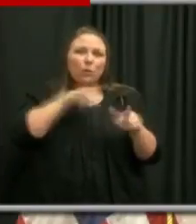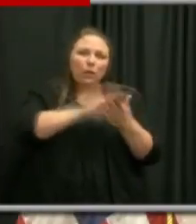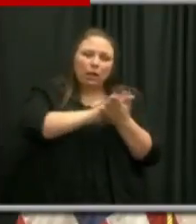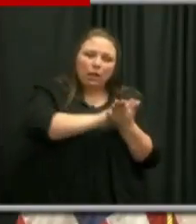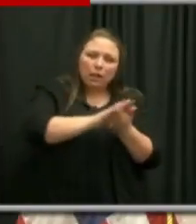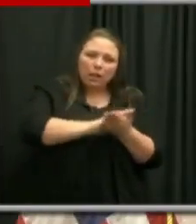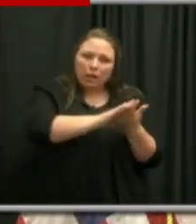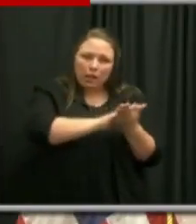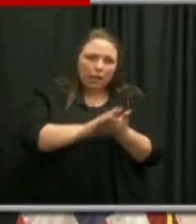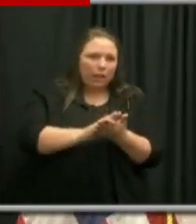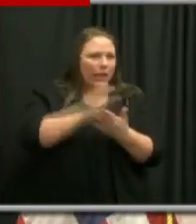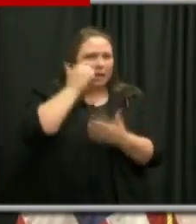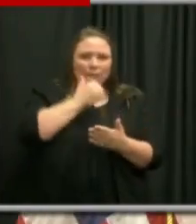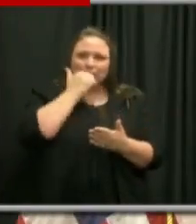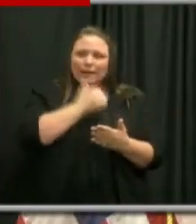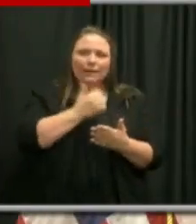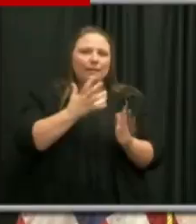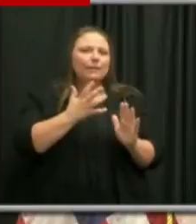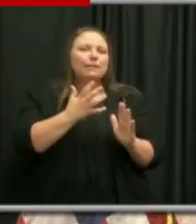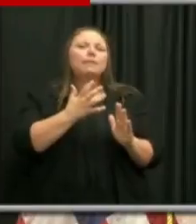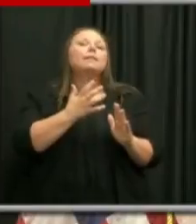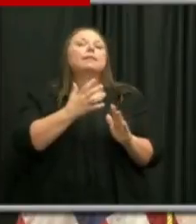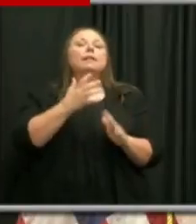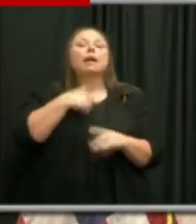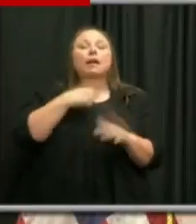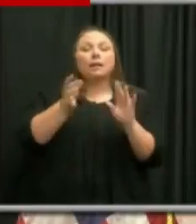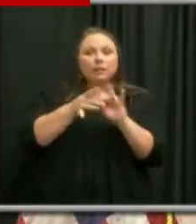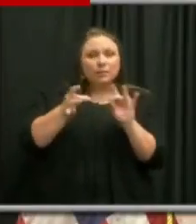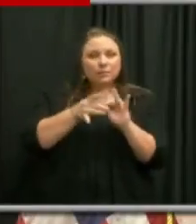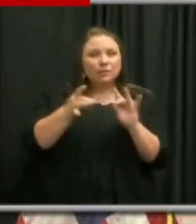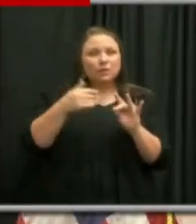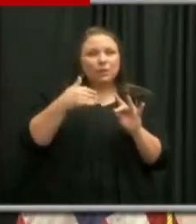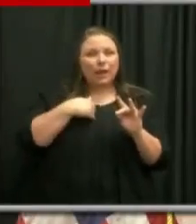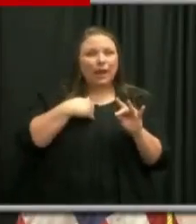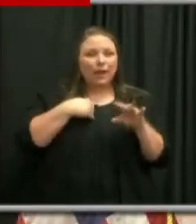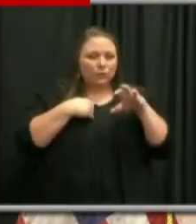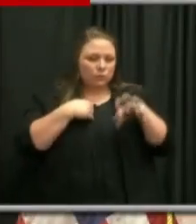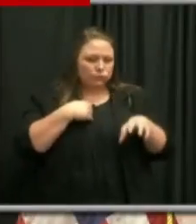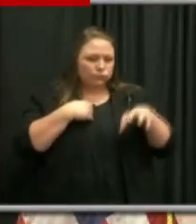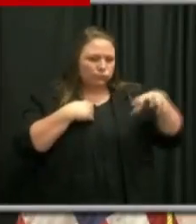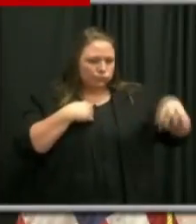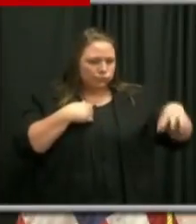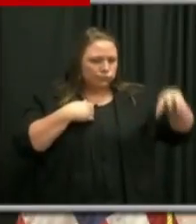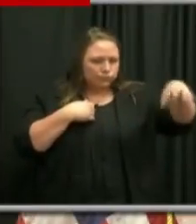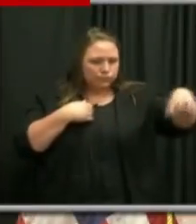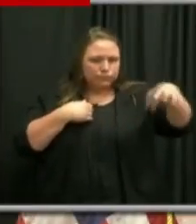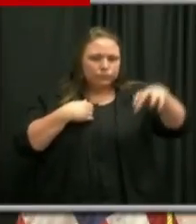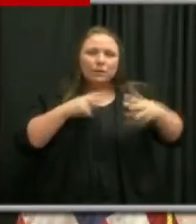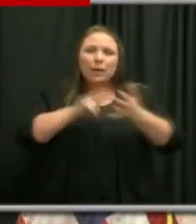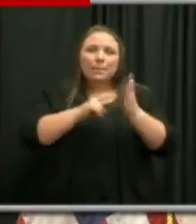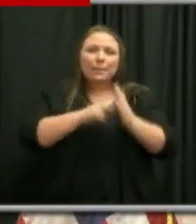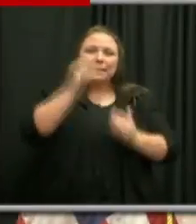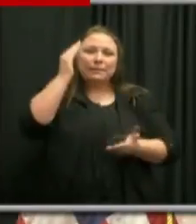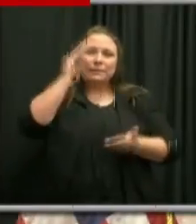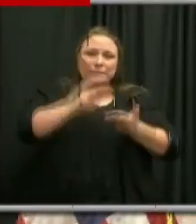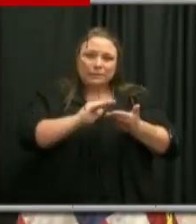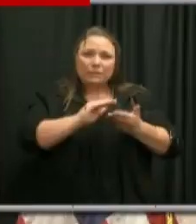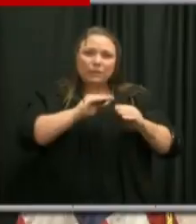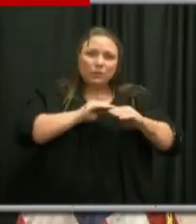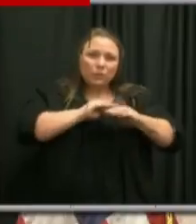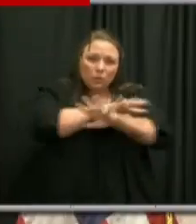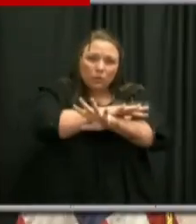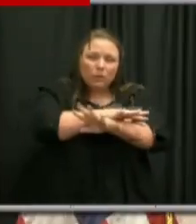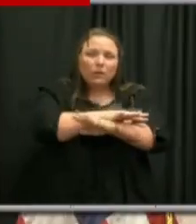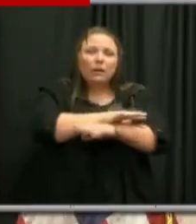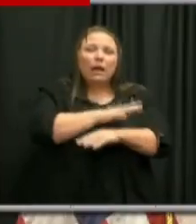sanitized per protocol. They're cleaned. As I mentioned, there are these pods so that there's minimizing cross-contamination, and